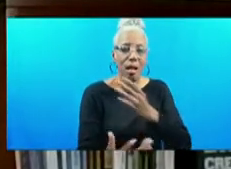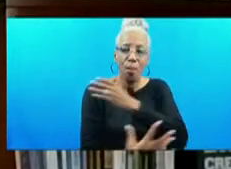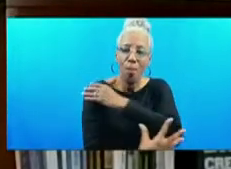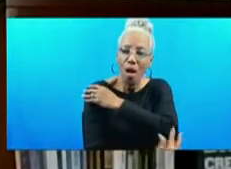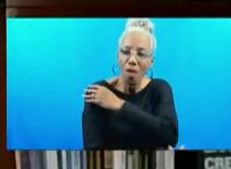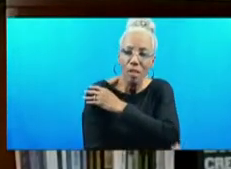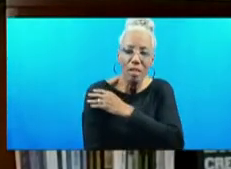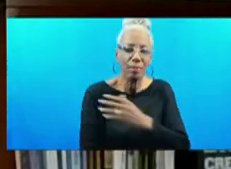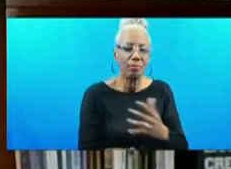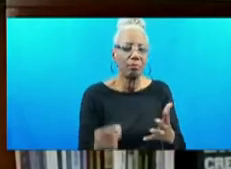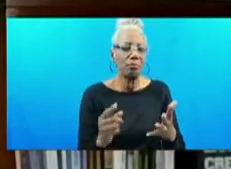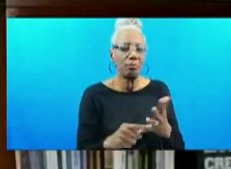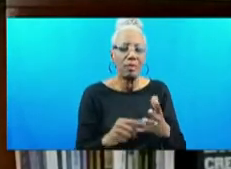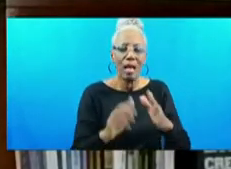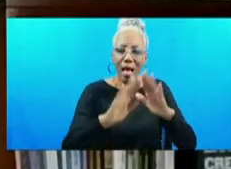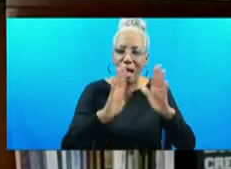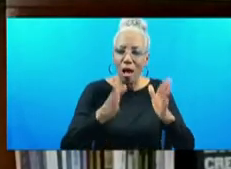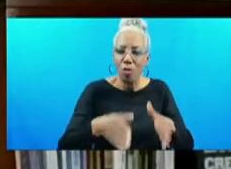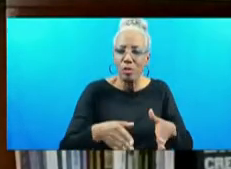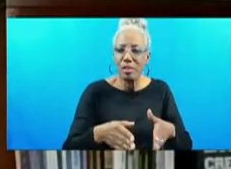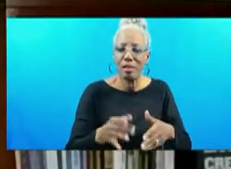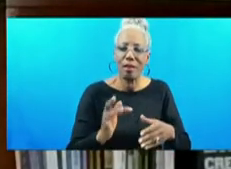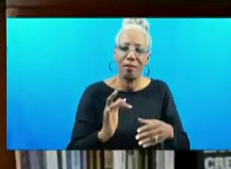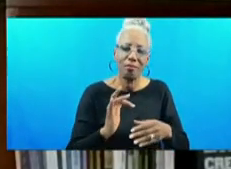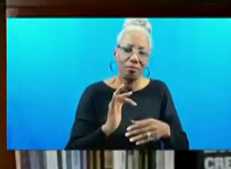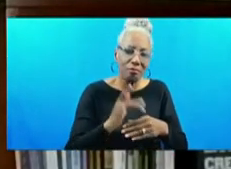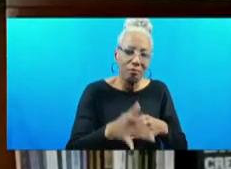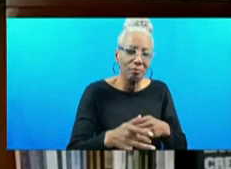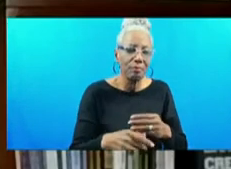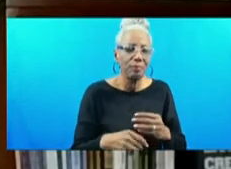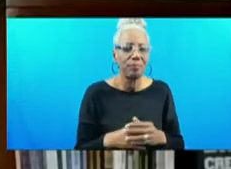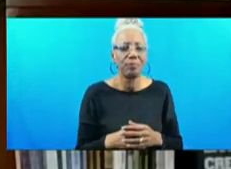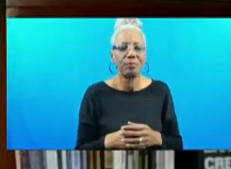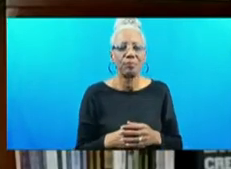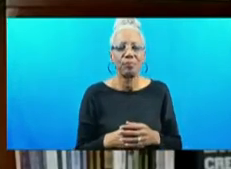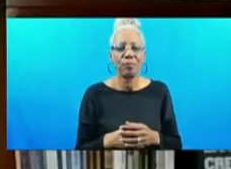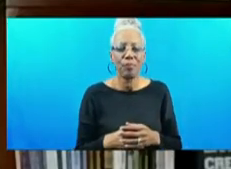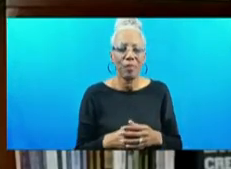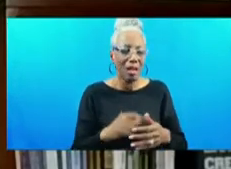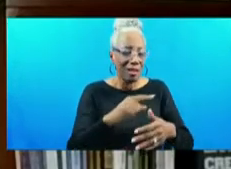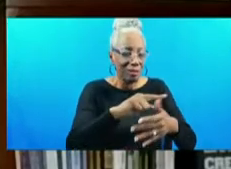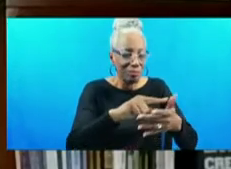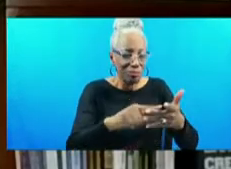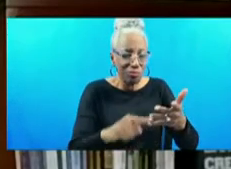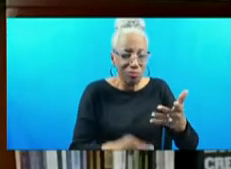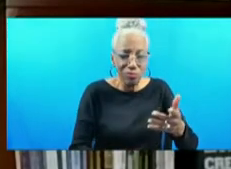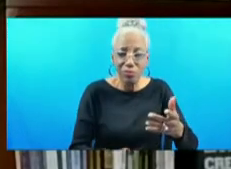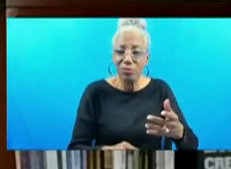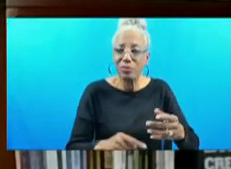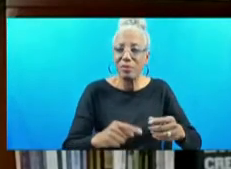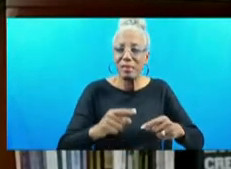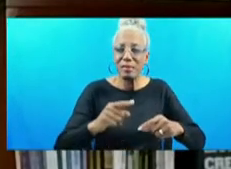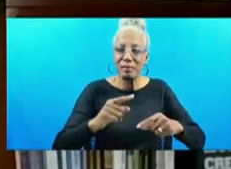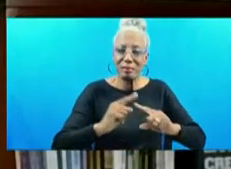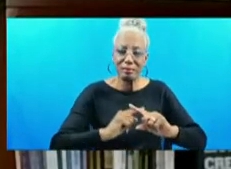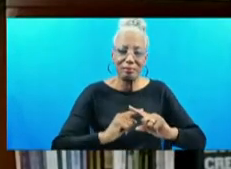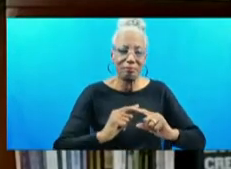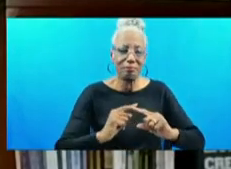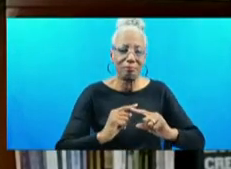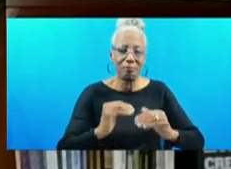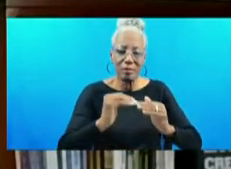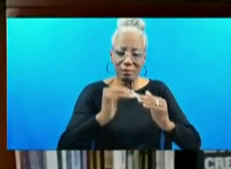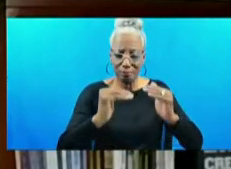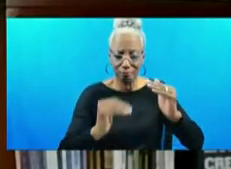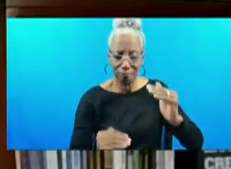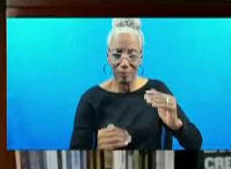name a few. The list could go on and on. And these disparities have made an impact on trends that we see in our schools. Using the equity accountability model,